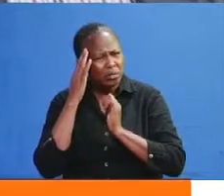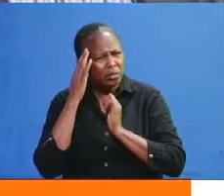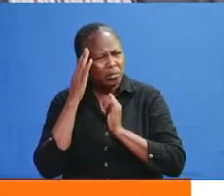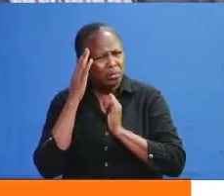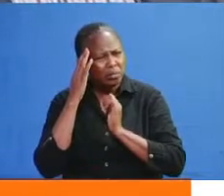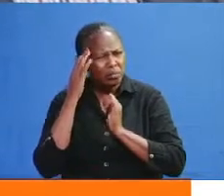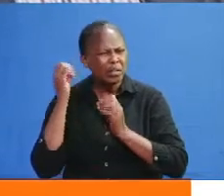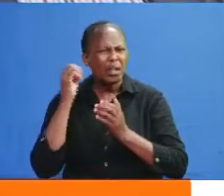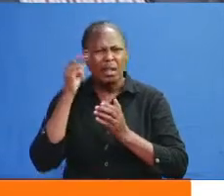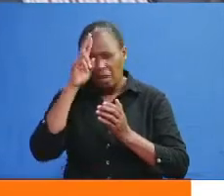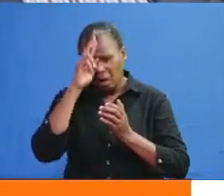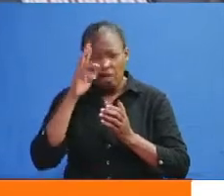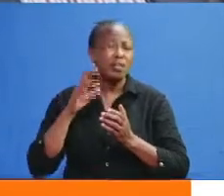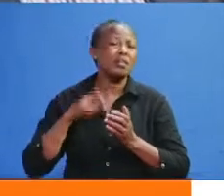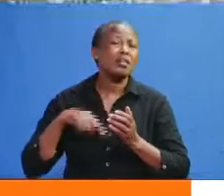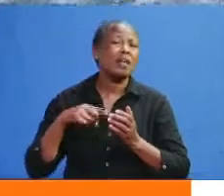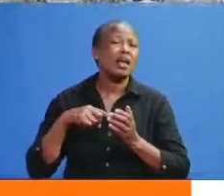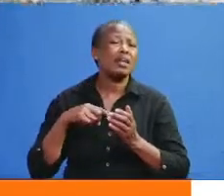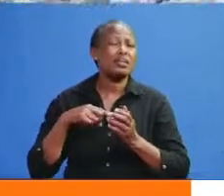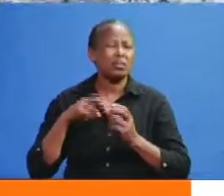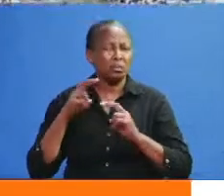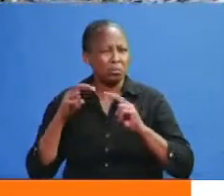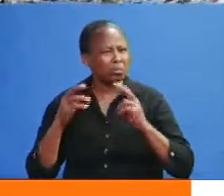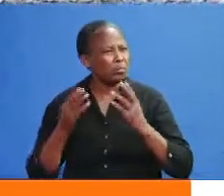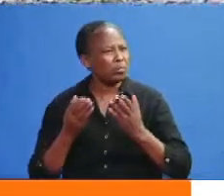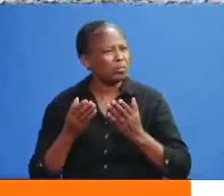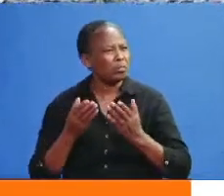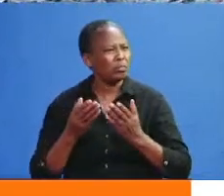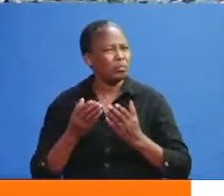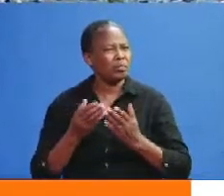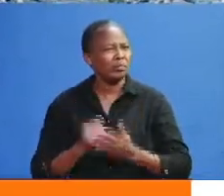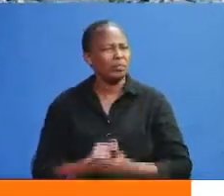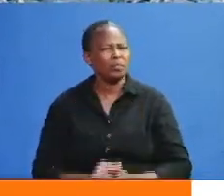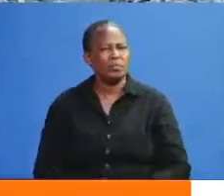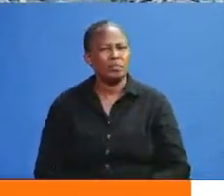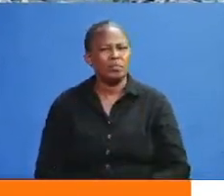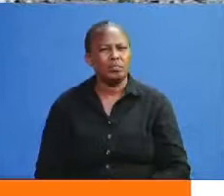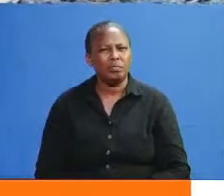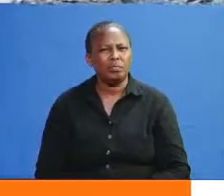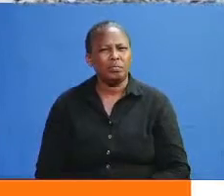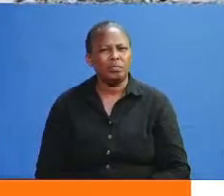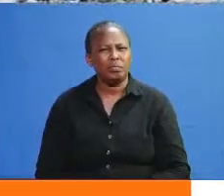wetu hawatachoka kufanya crackdown. Caroline Kimwele for KUTV.